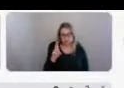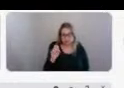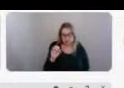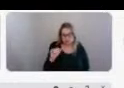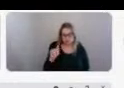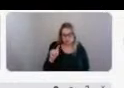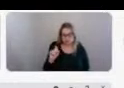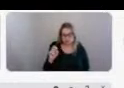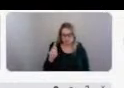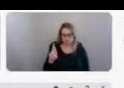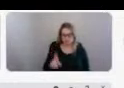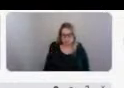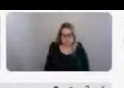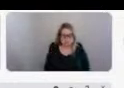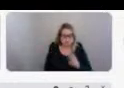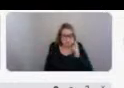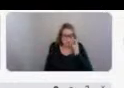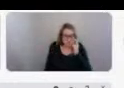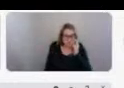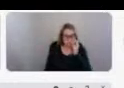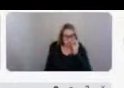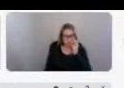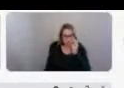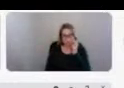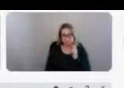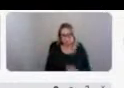by ellen schinker shankarl